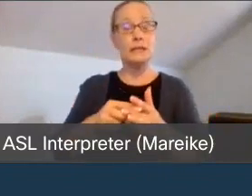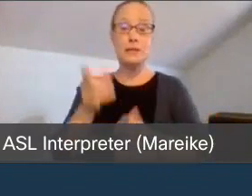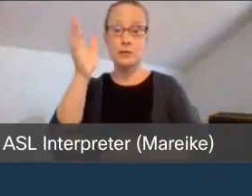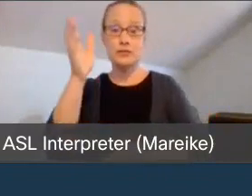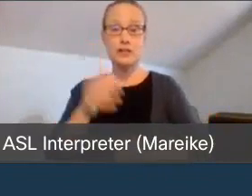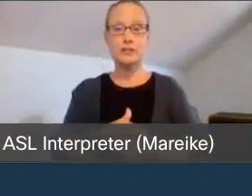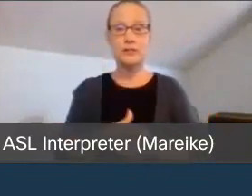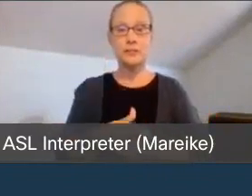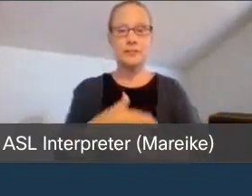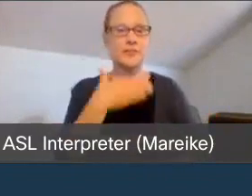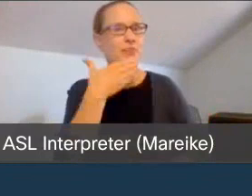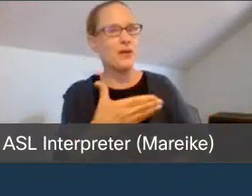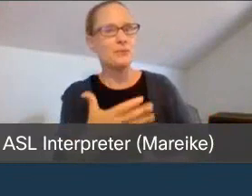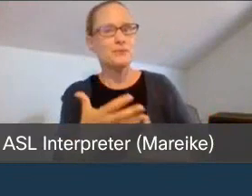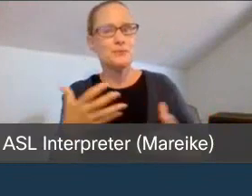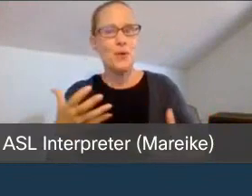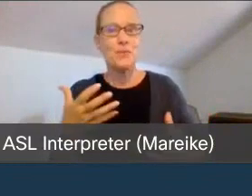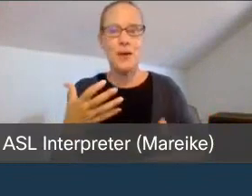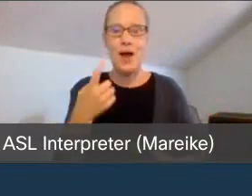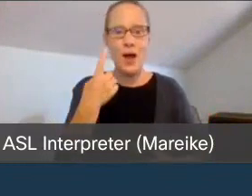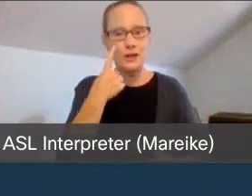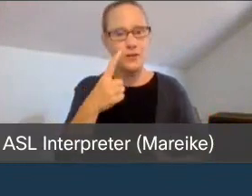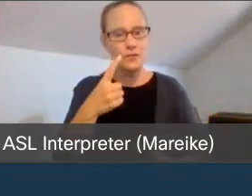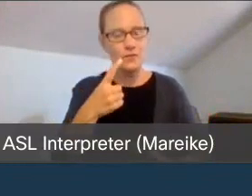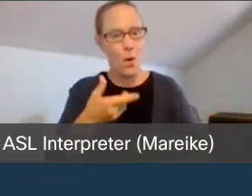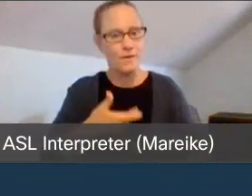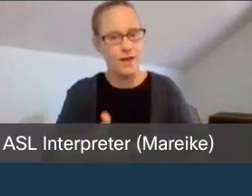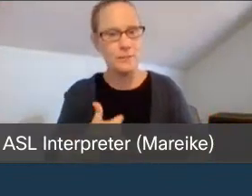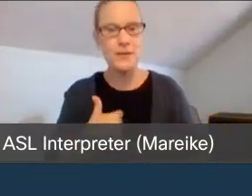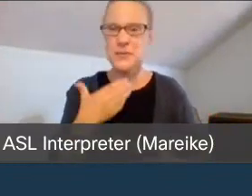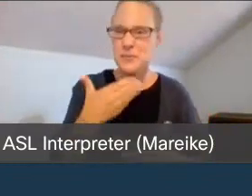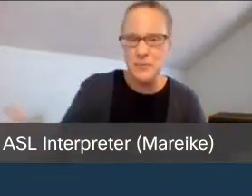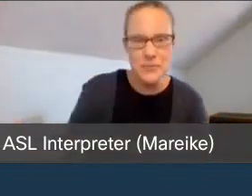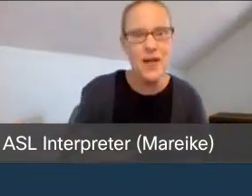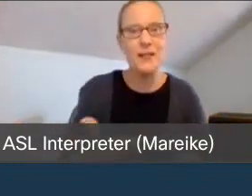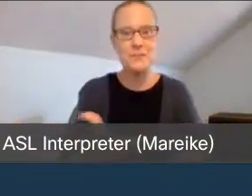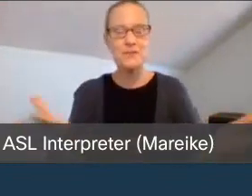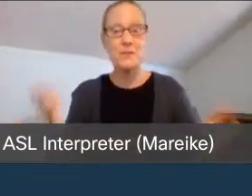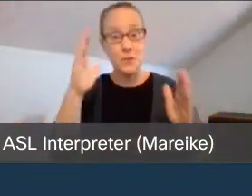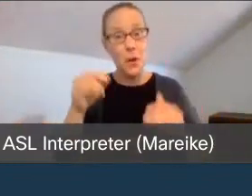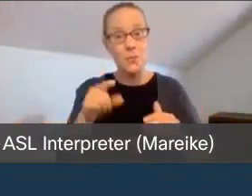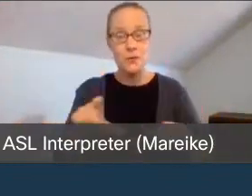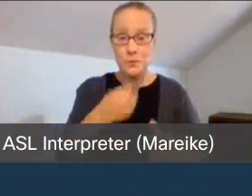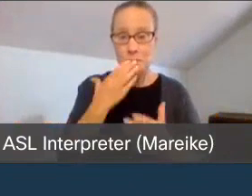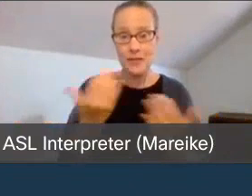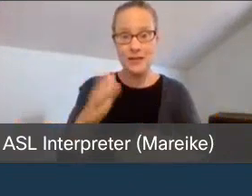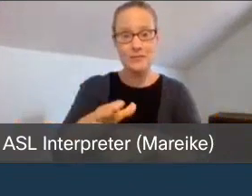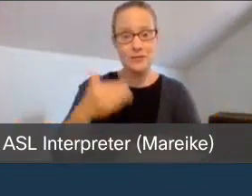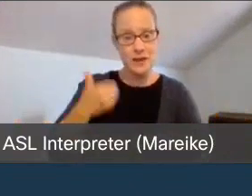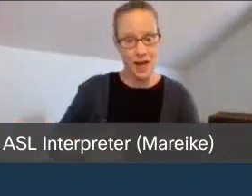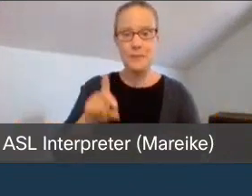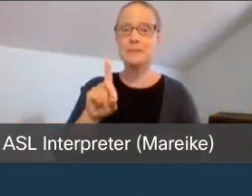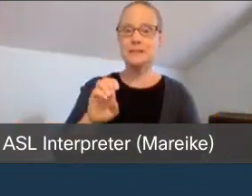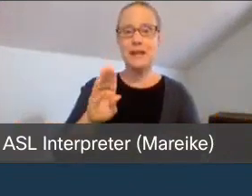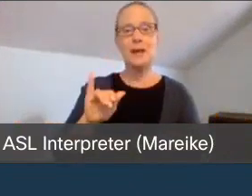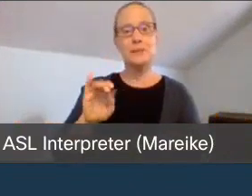Thank you so much for having me. Welcome, everyone. I hope you're doing well this afternoon. I am Debbie Atkins, and we're going